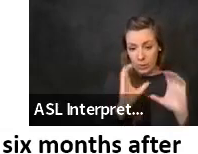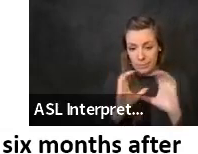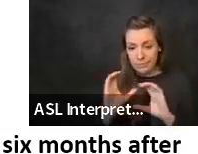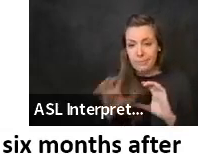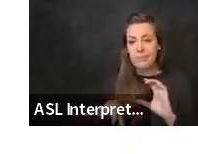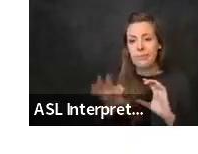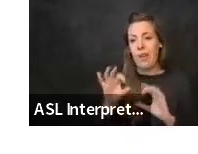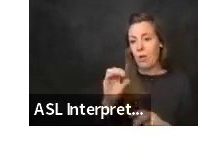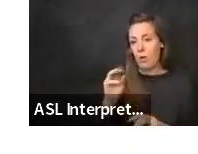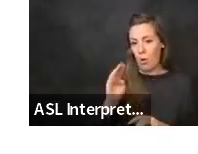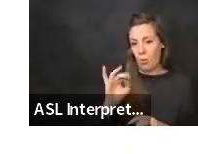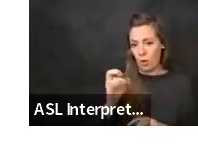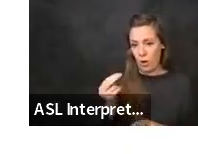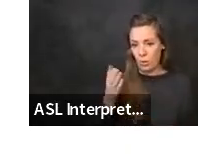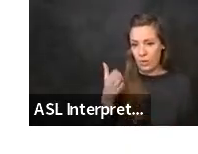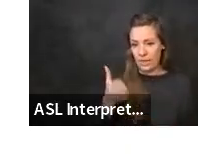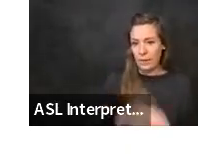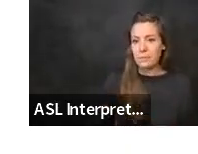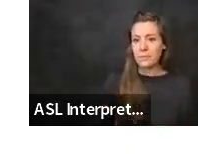present.